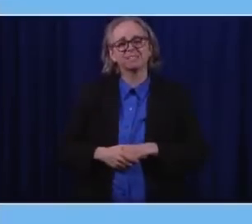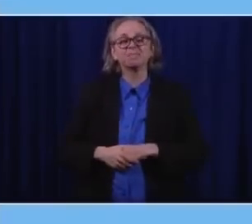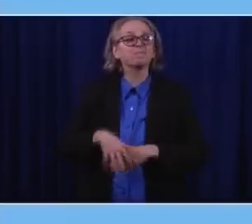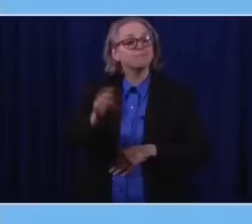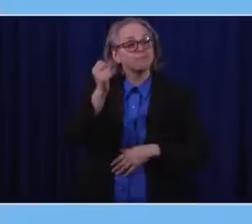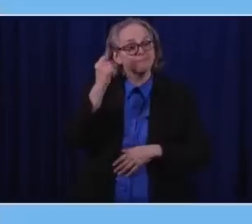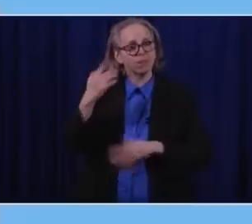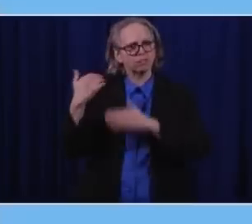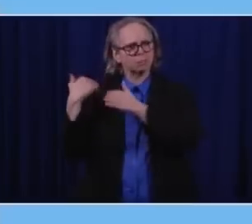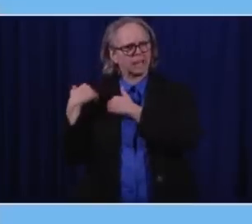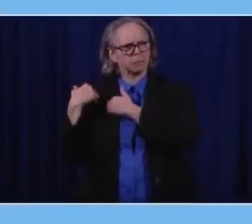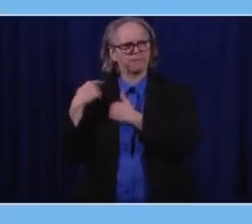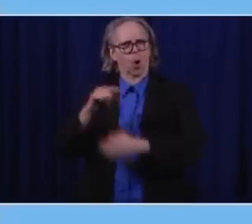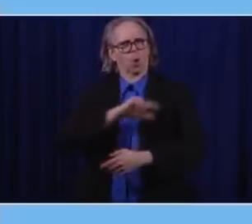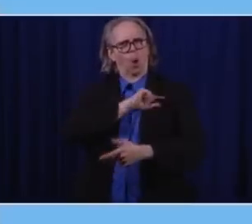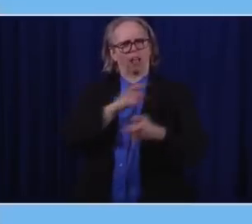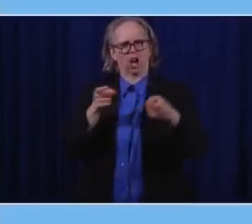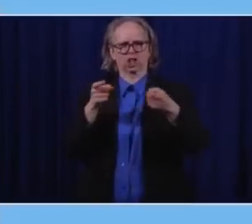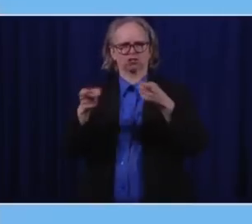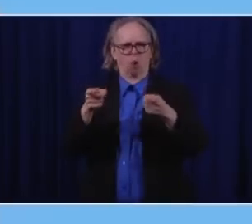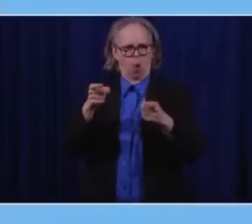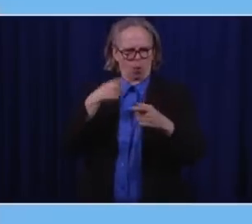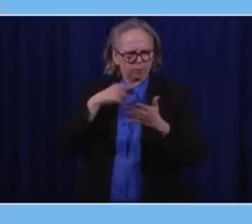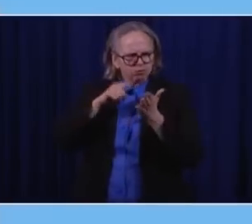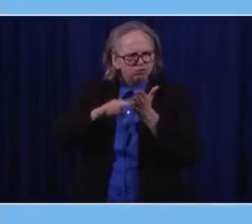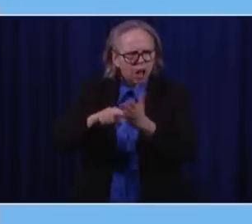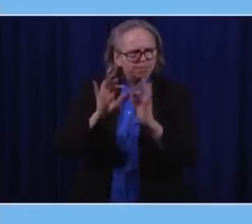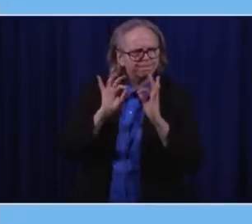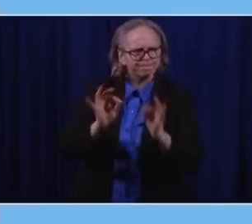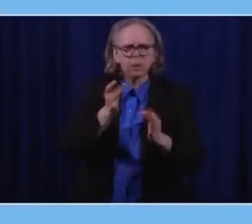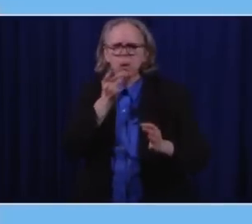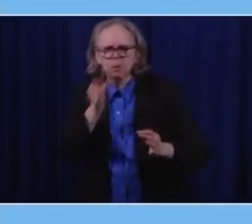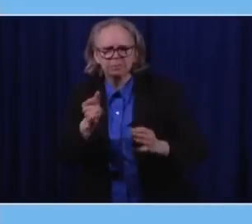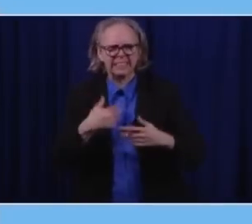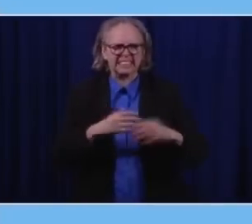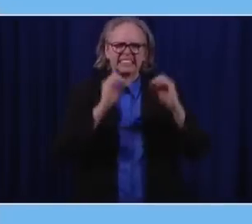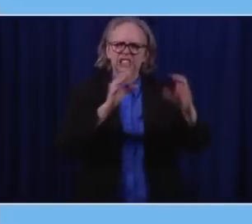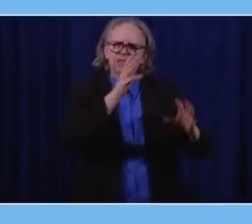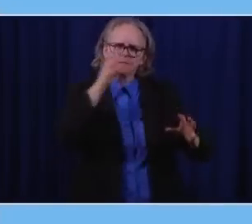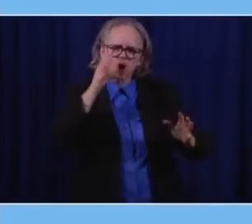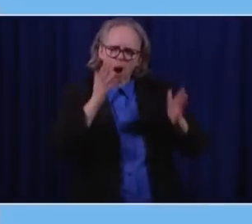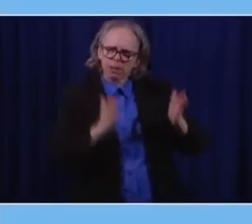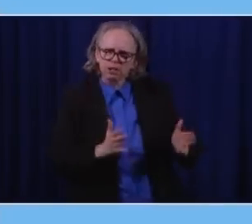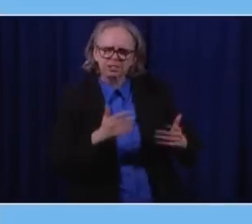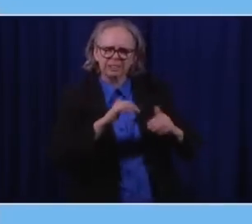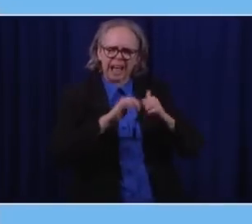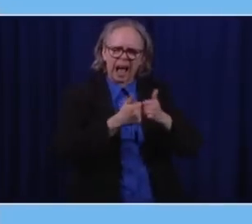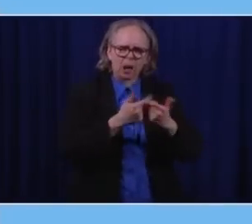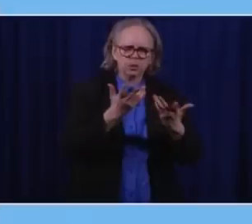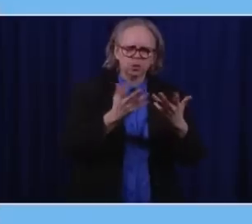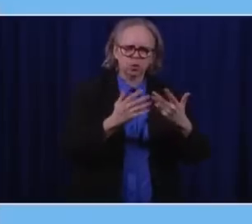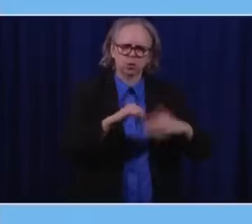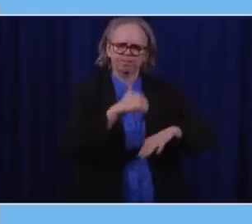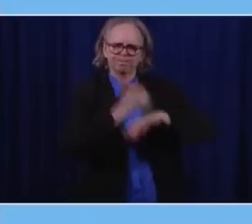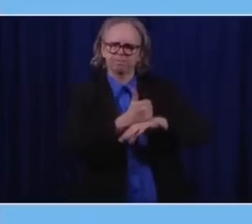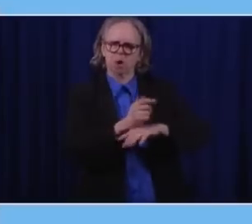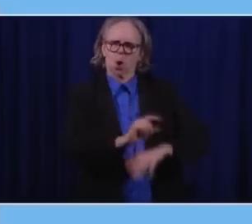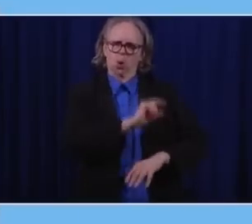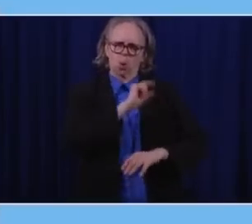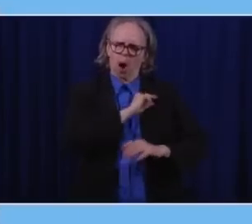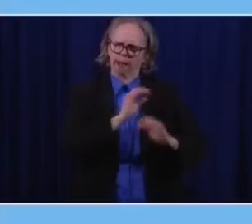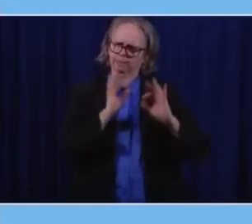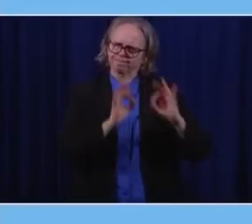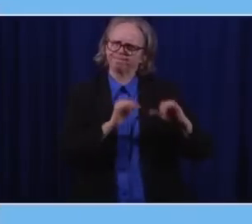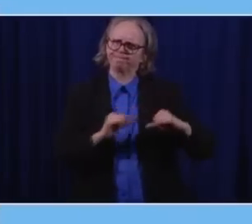teach farmers and coffee professionals how to quantify the quality of the coffee and how to find defects or taints